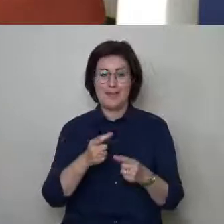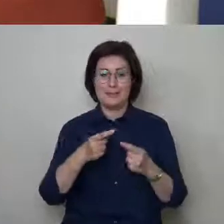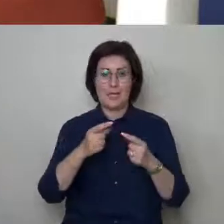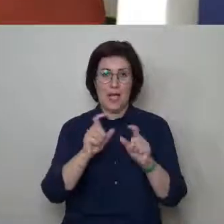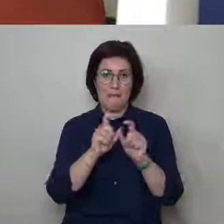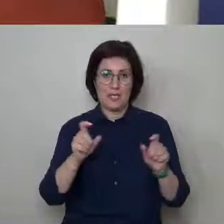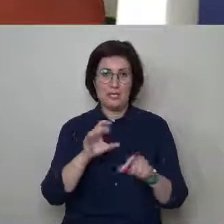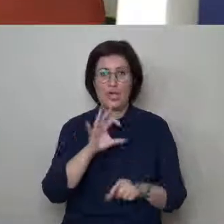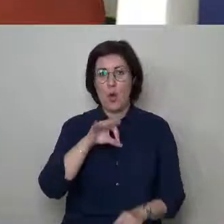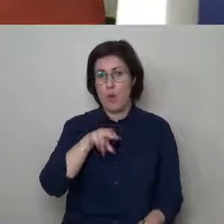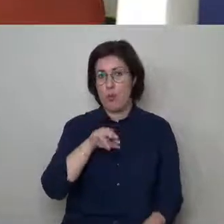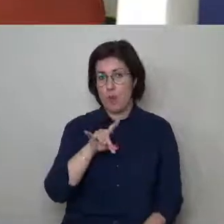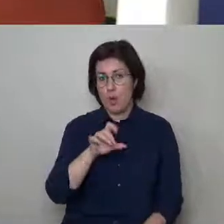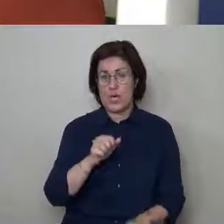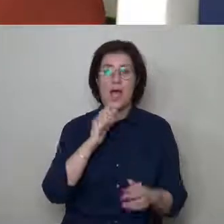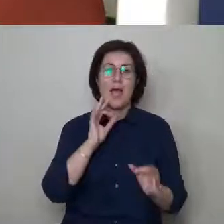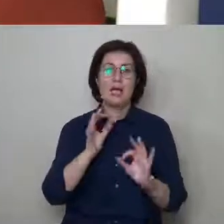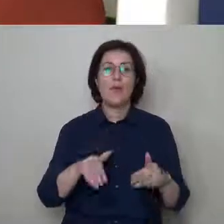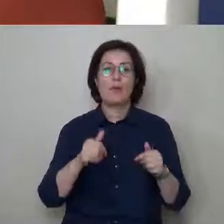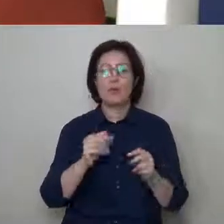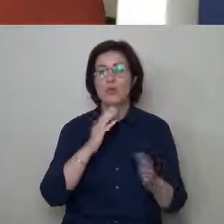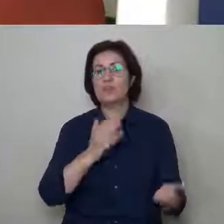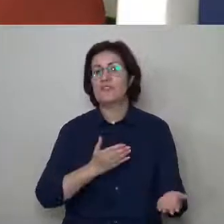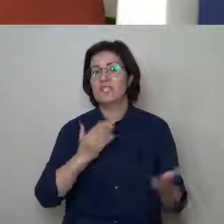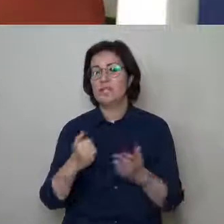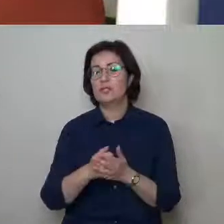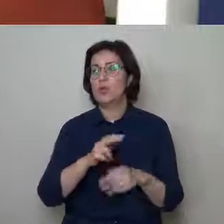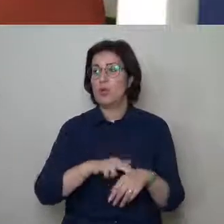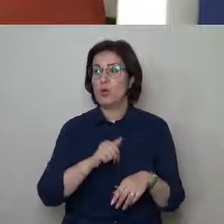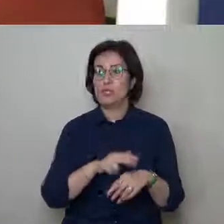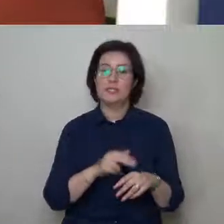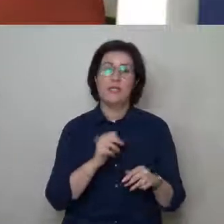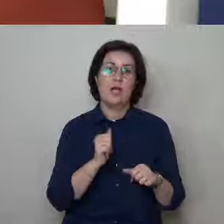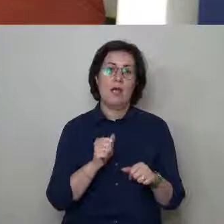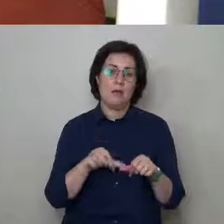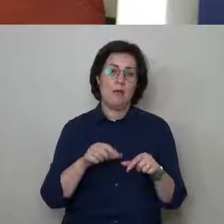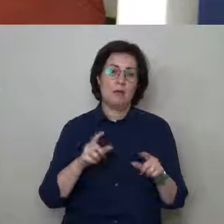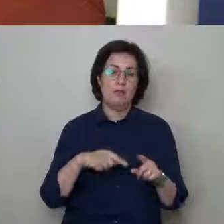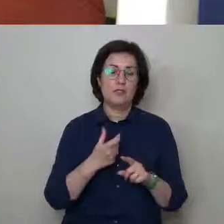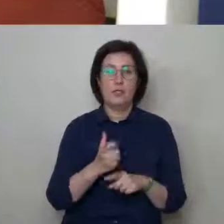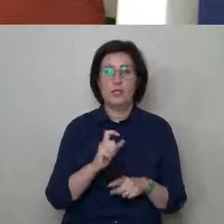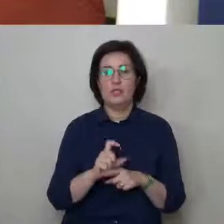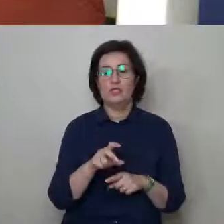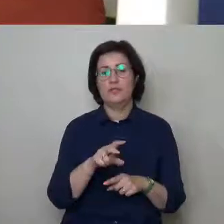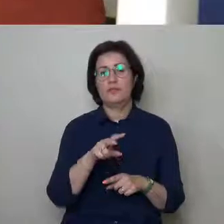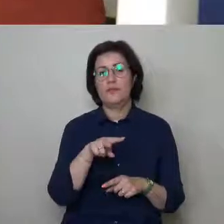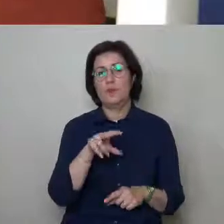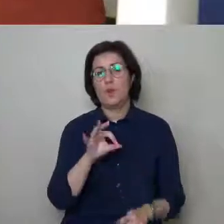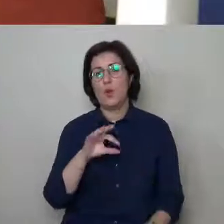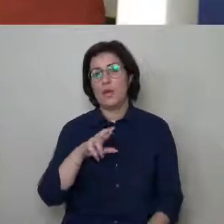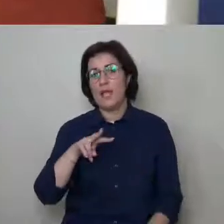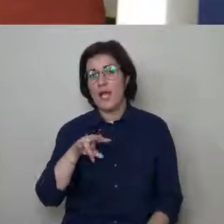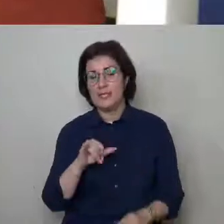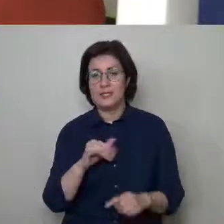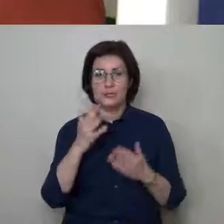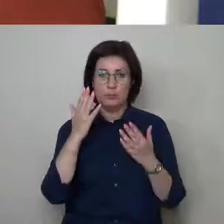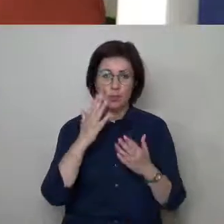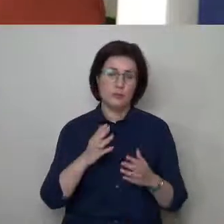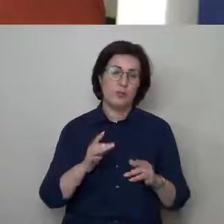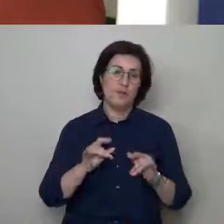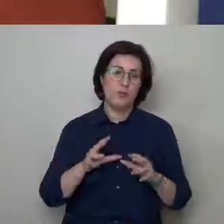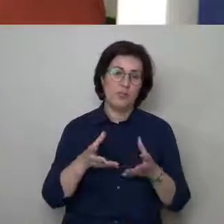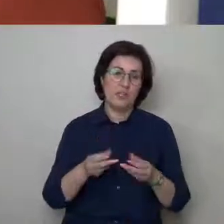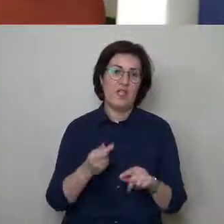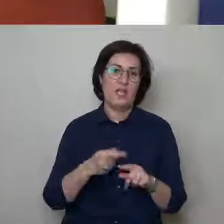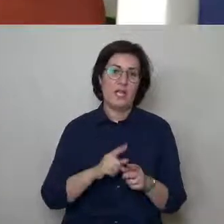unlawful actions. Well, the recommendation is to turn to the police, while the commission says that